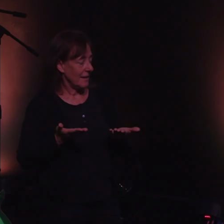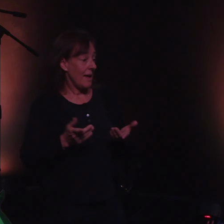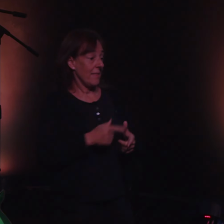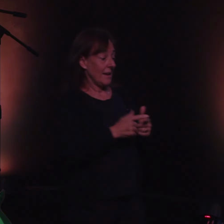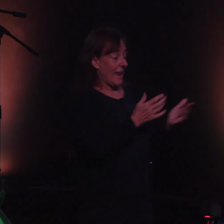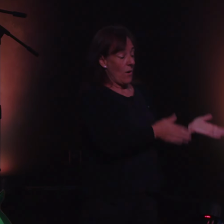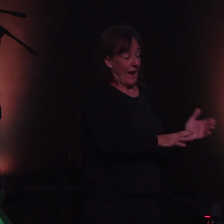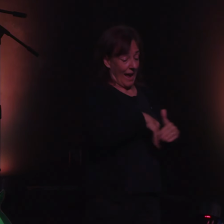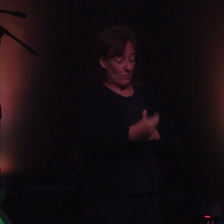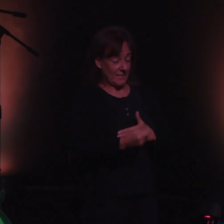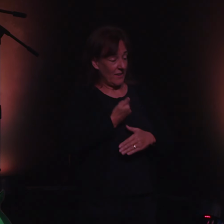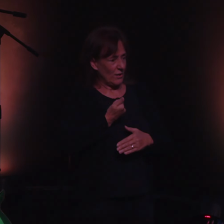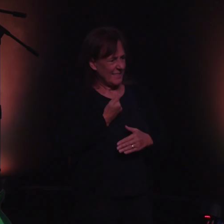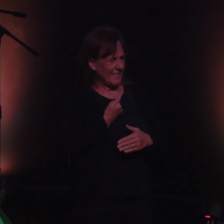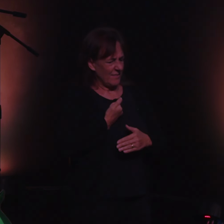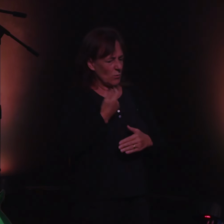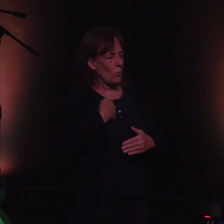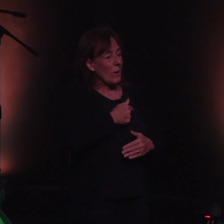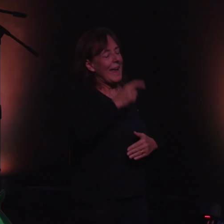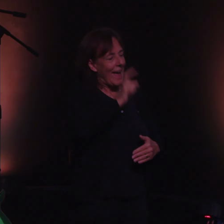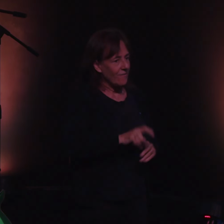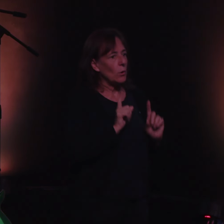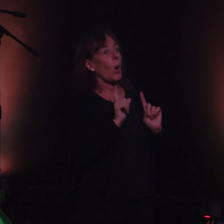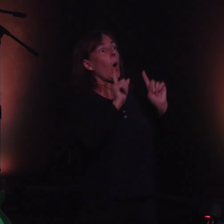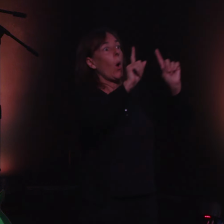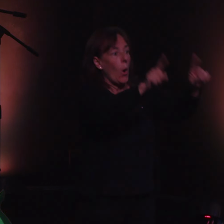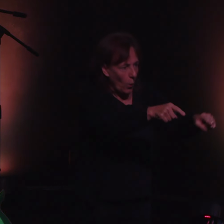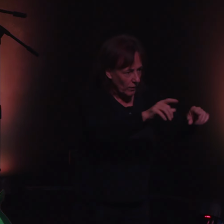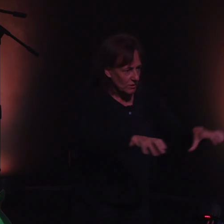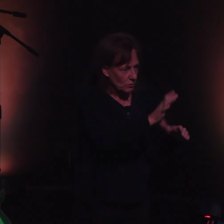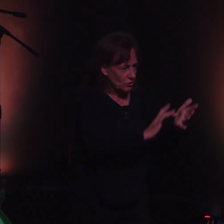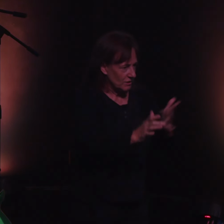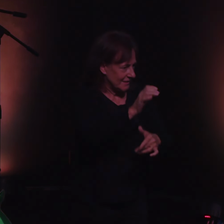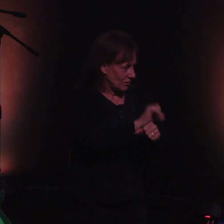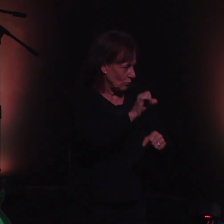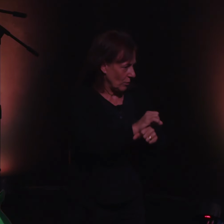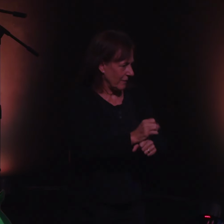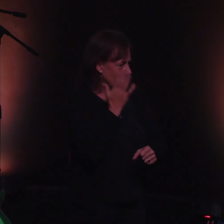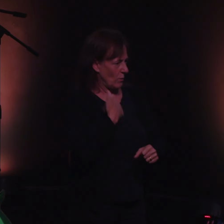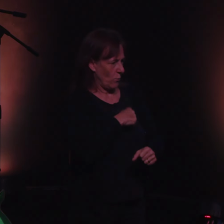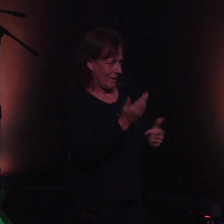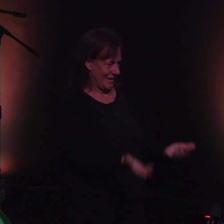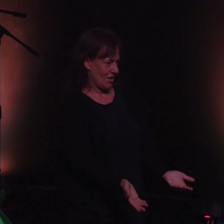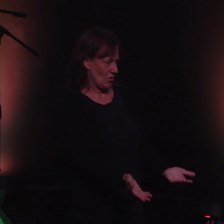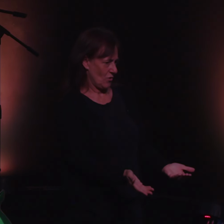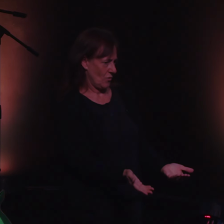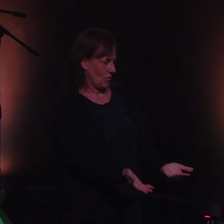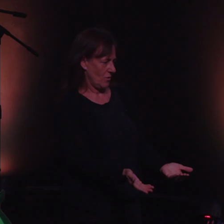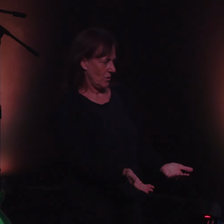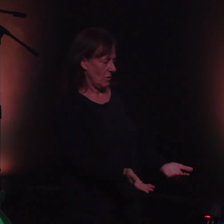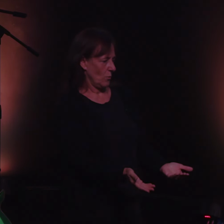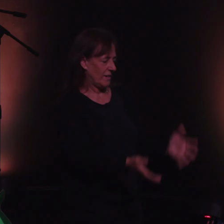purpose. We've got to get outside of ourselves if we're actually going to go and do the work of Jesus. Remember, that's why we're here. That's why we didn't just